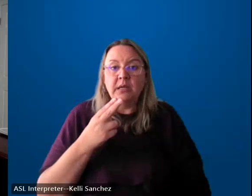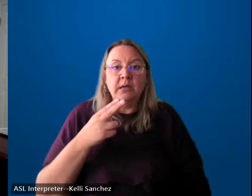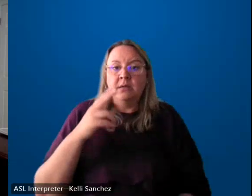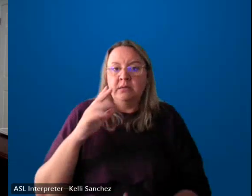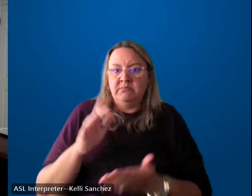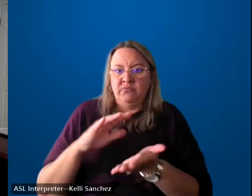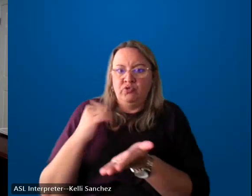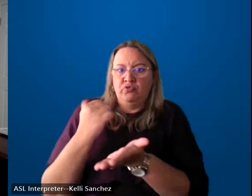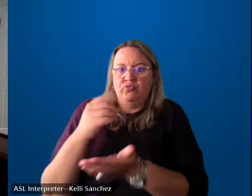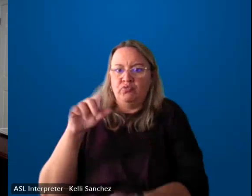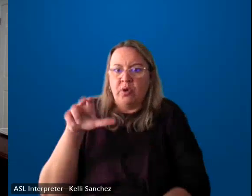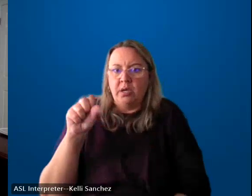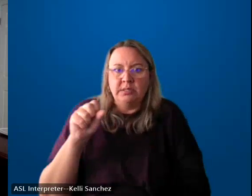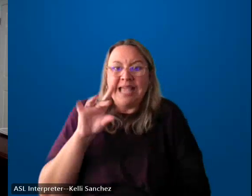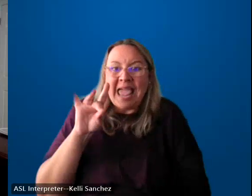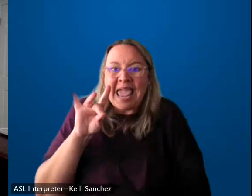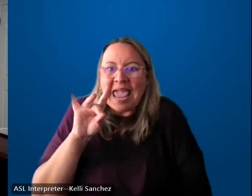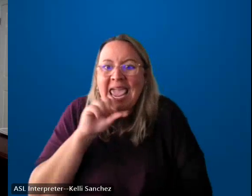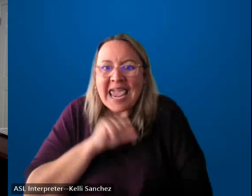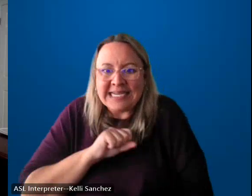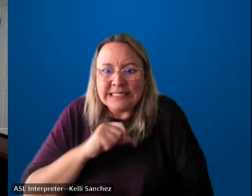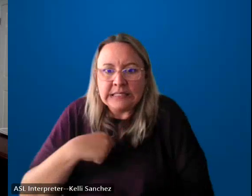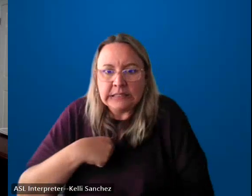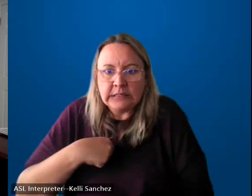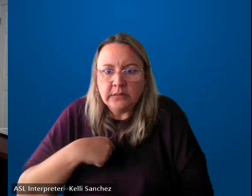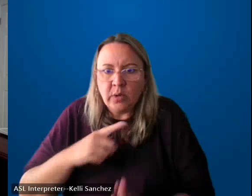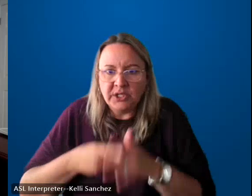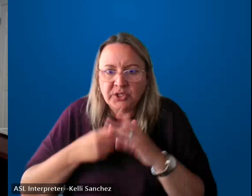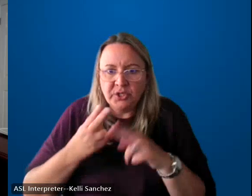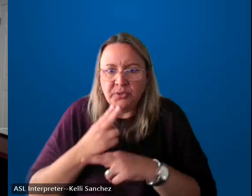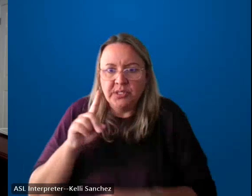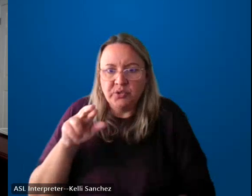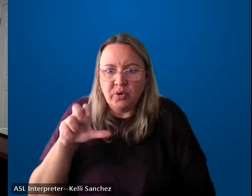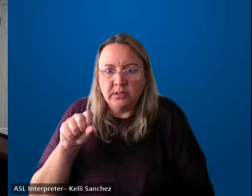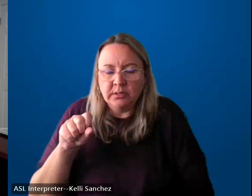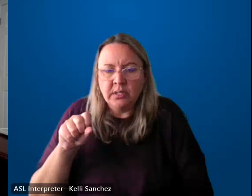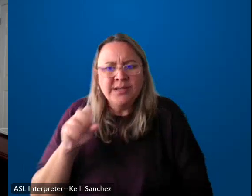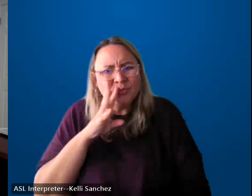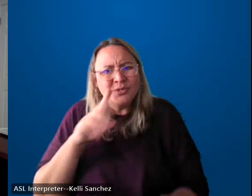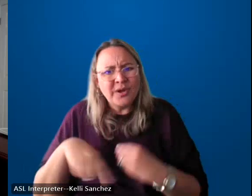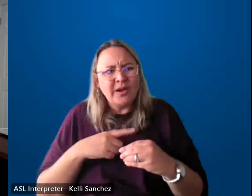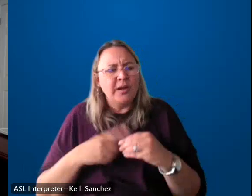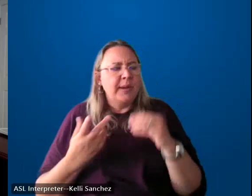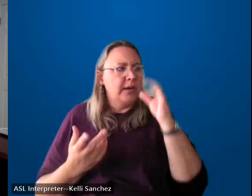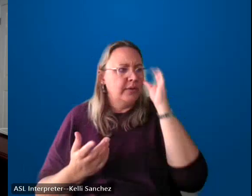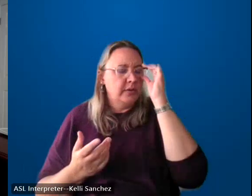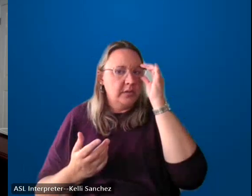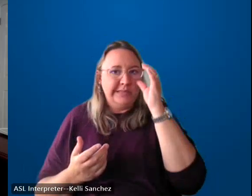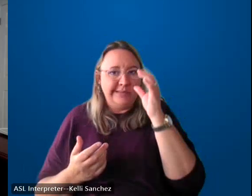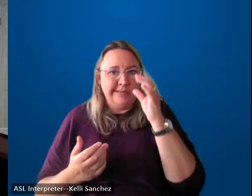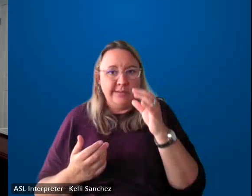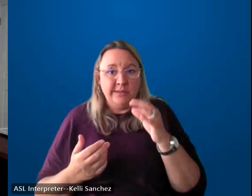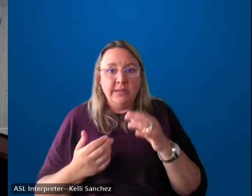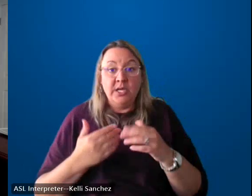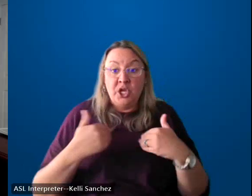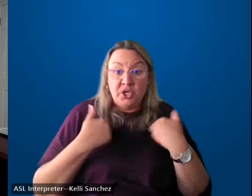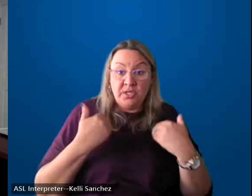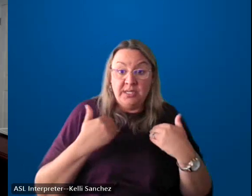8. And I think that we are missing the mark when we talk about youth